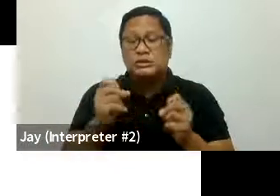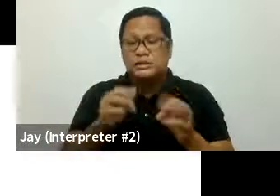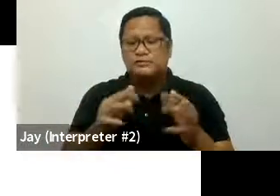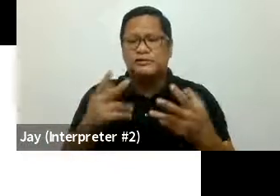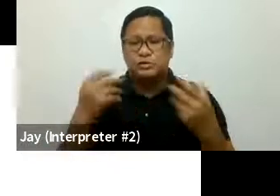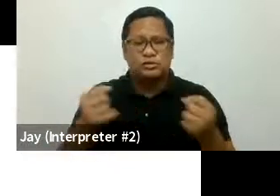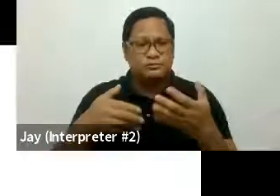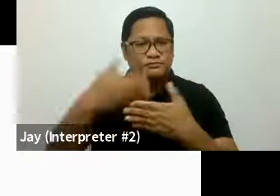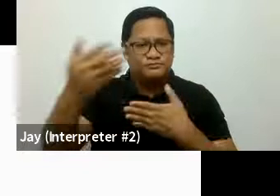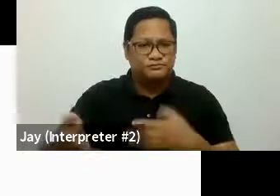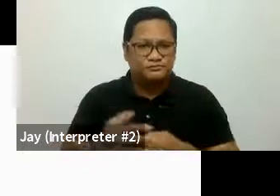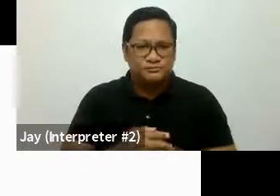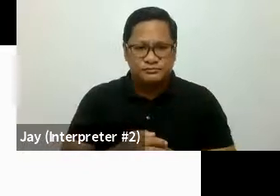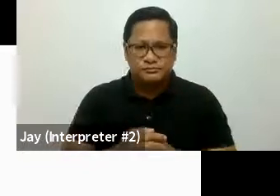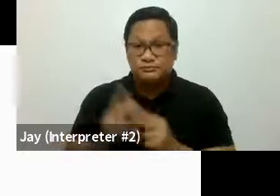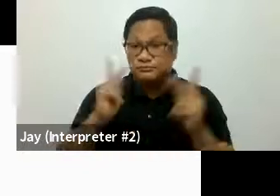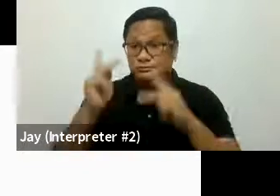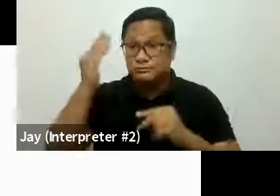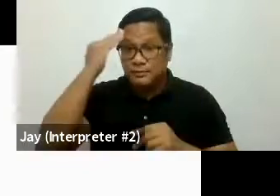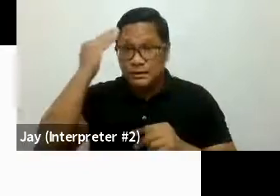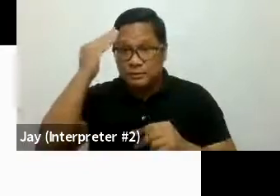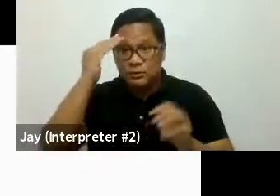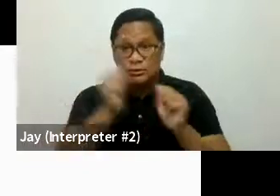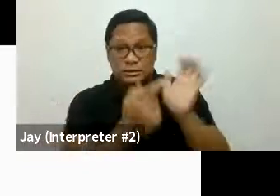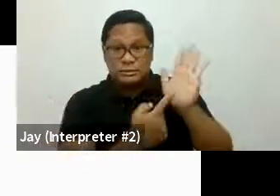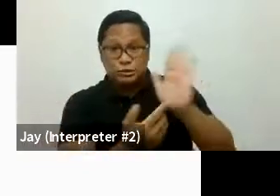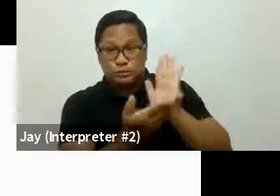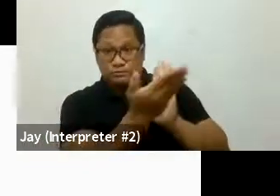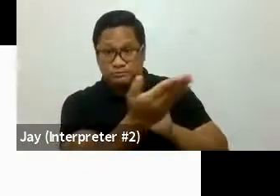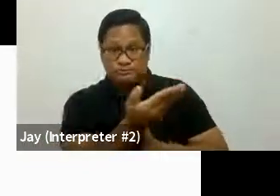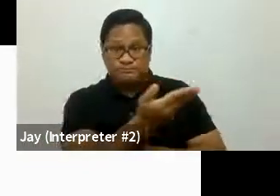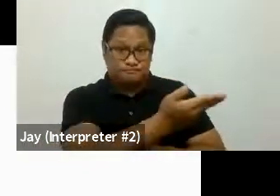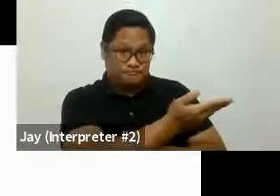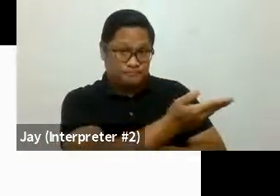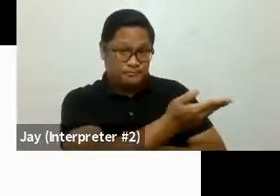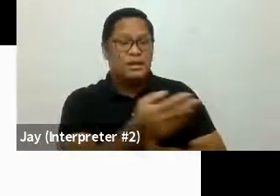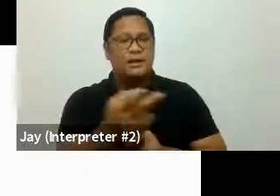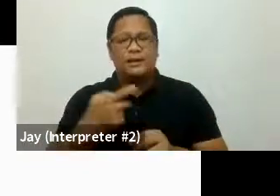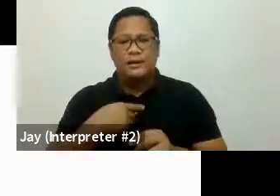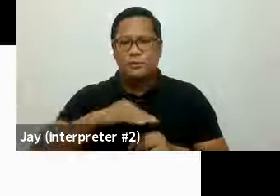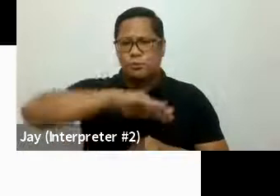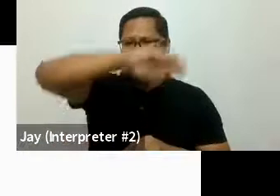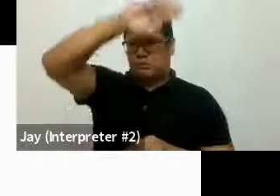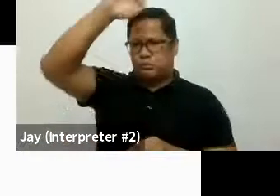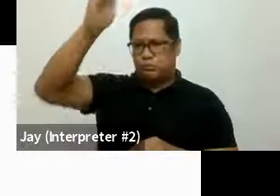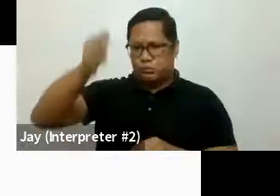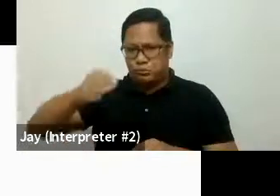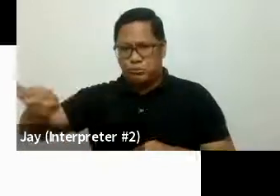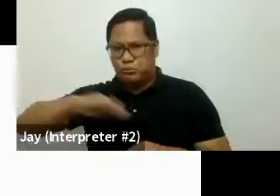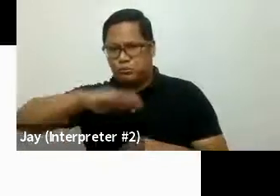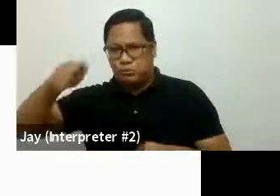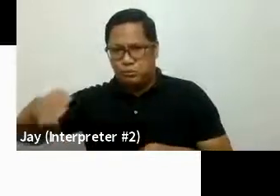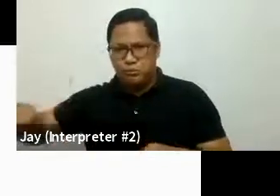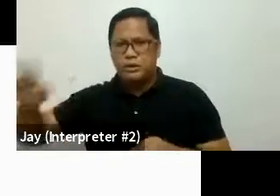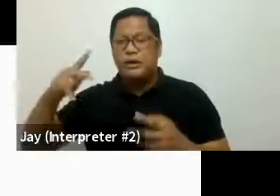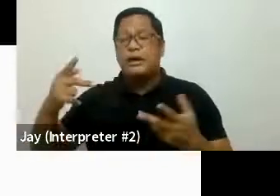Next slide, please. People are familiar with this slide, where basically you have this line that says health system capacity, and that